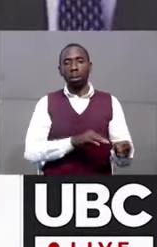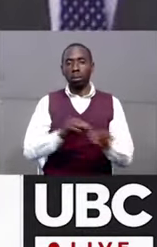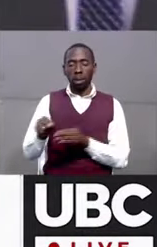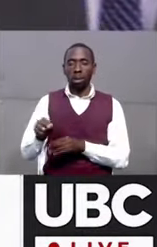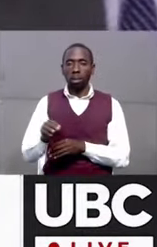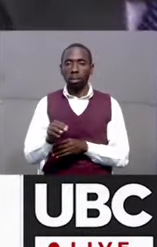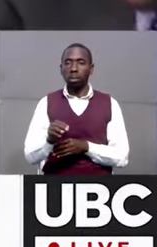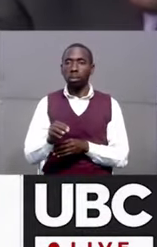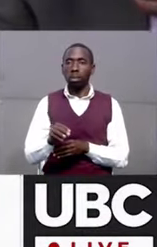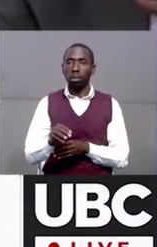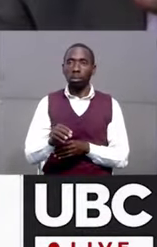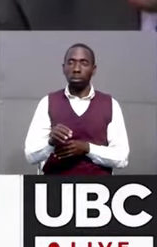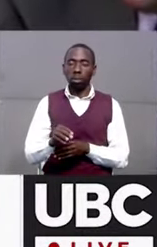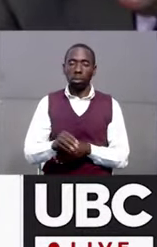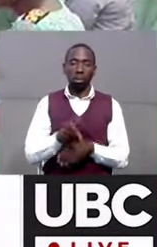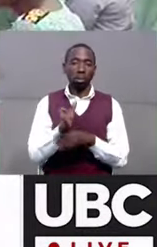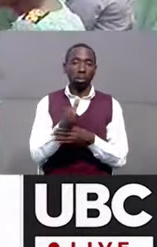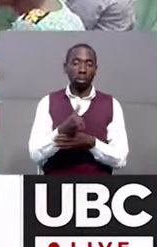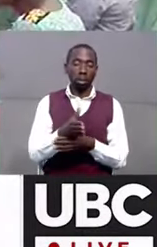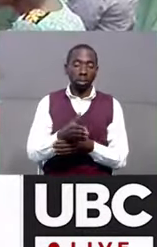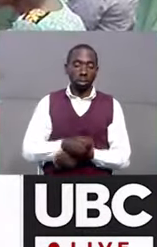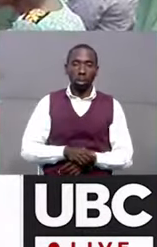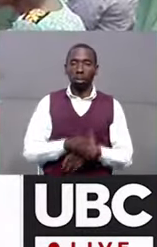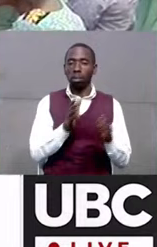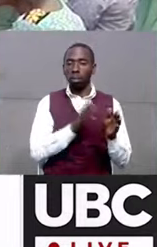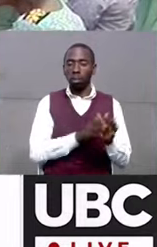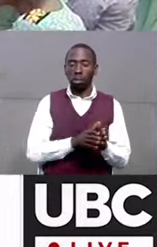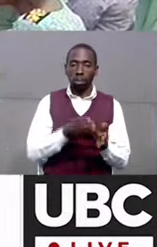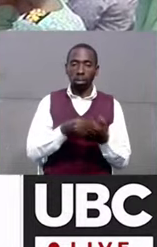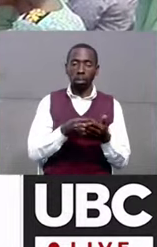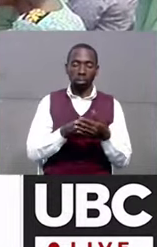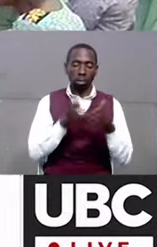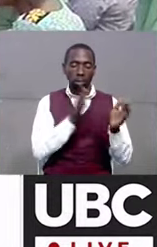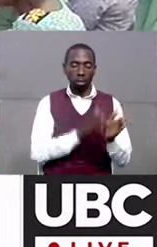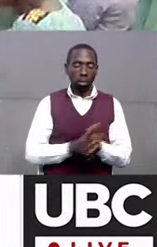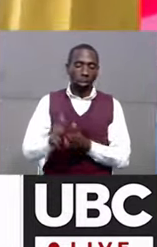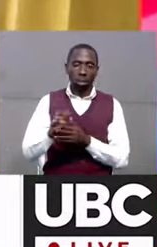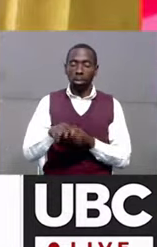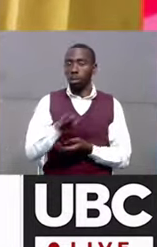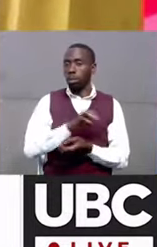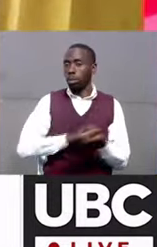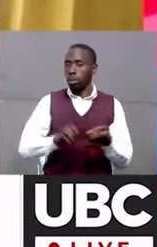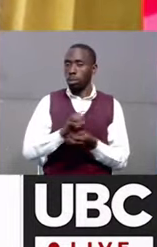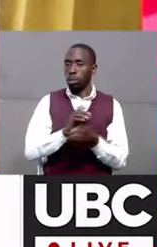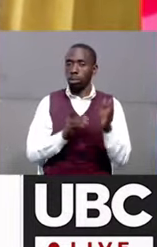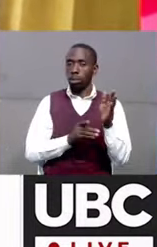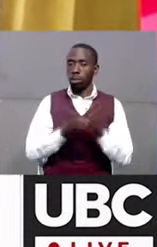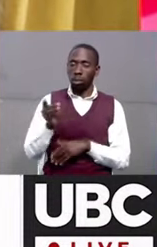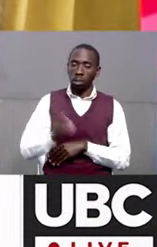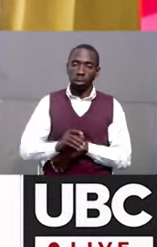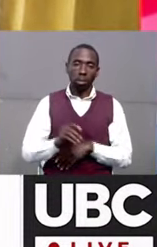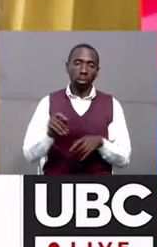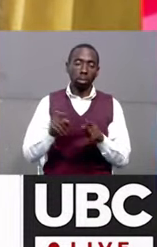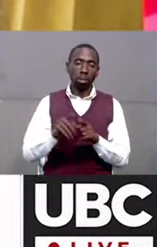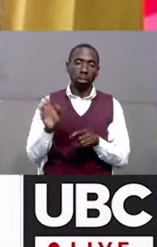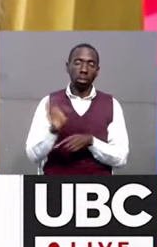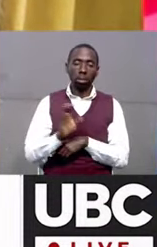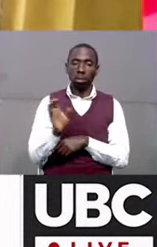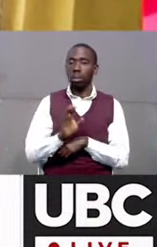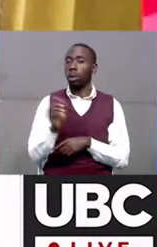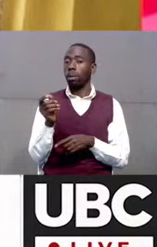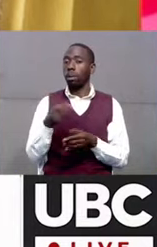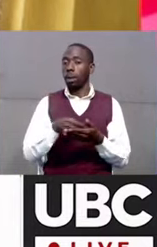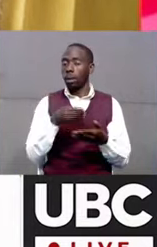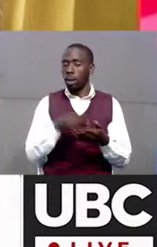proposal from Minister of Finance, Planning and Economic Development to the Committee of Finance